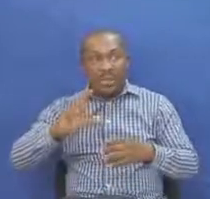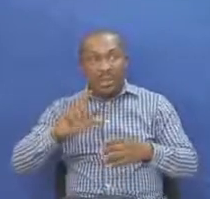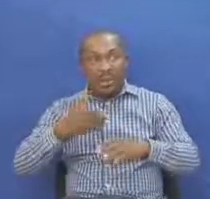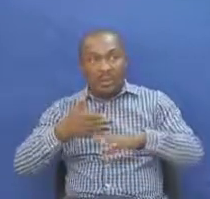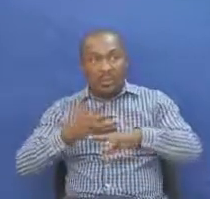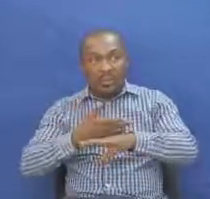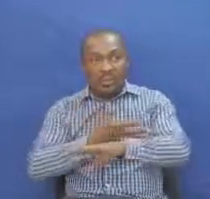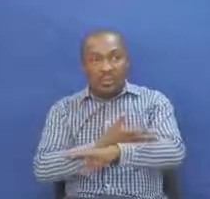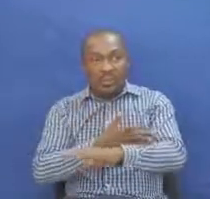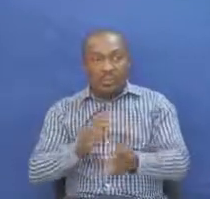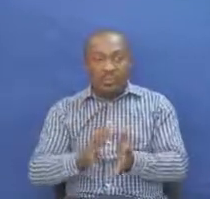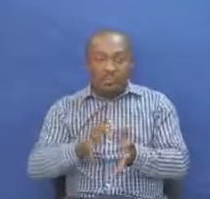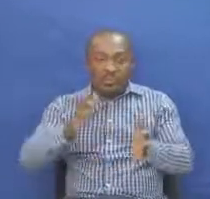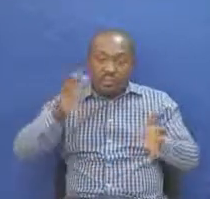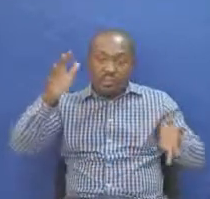from the reproduction,